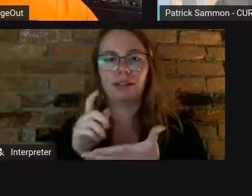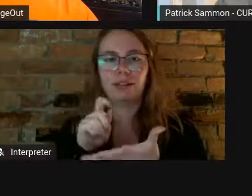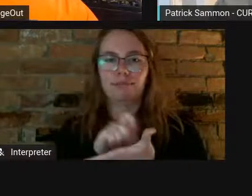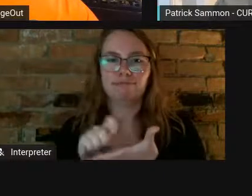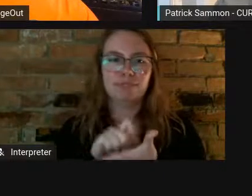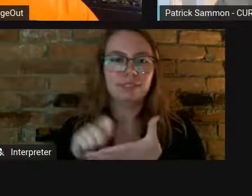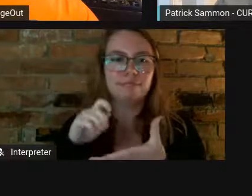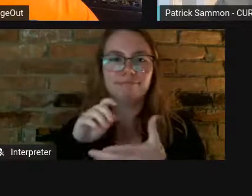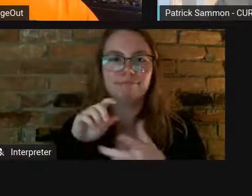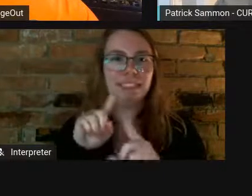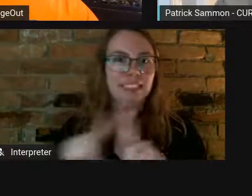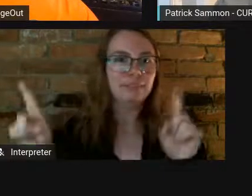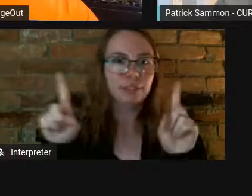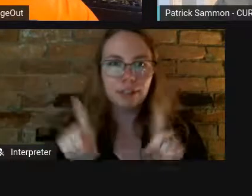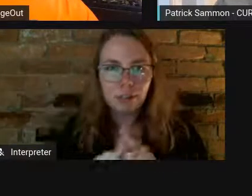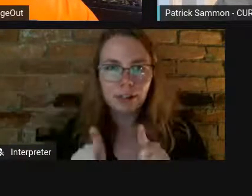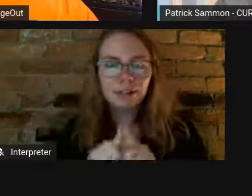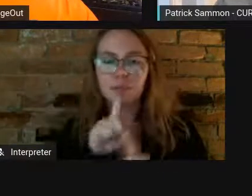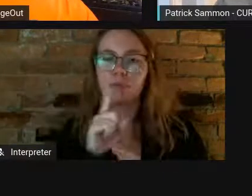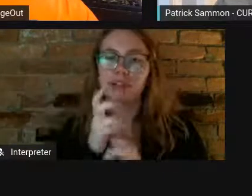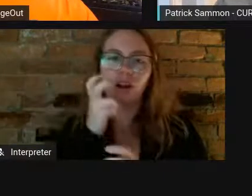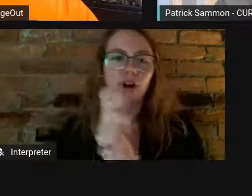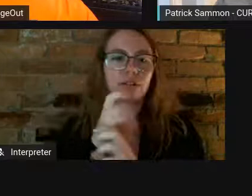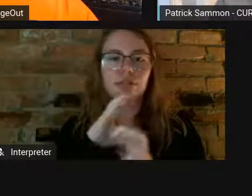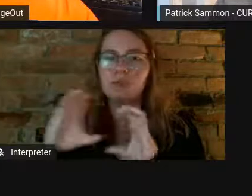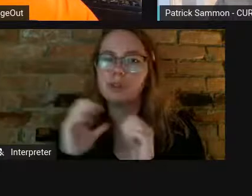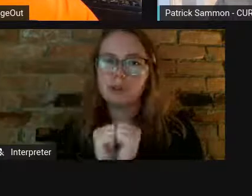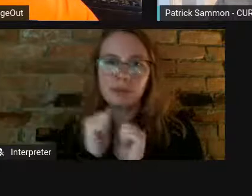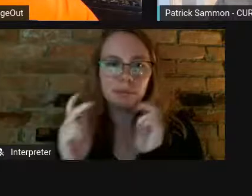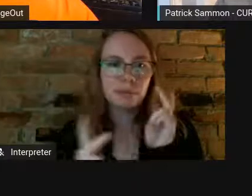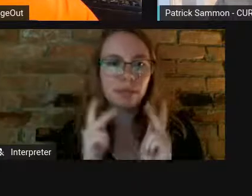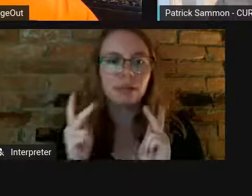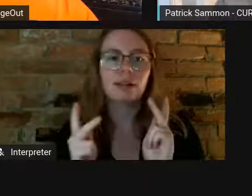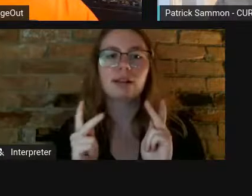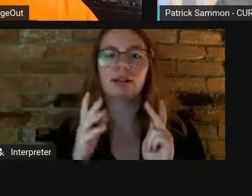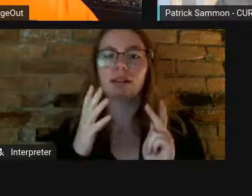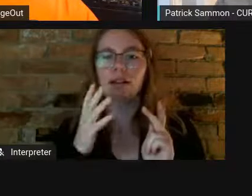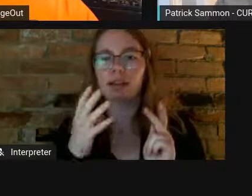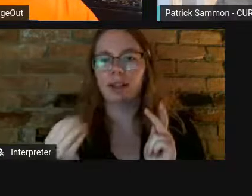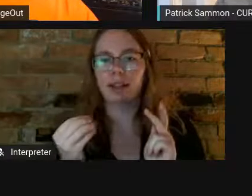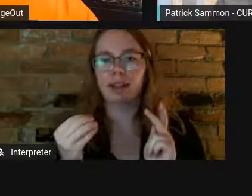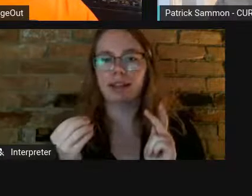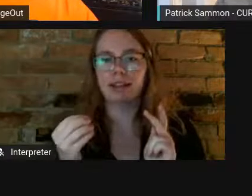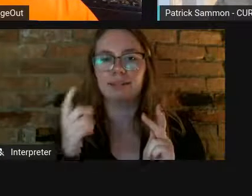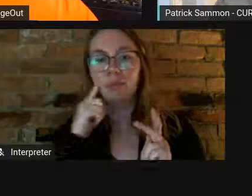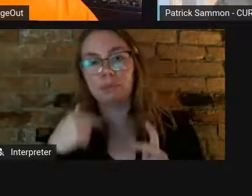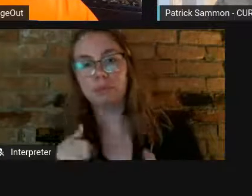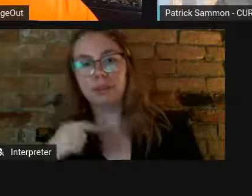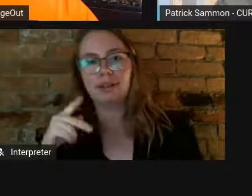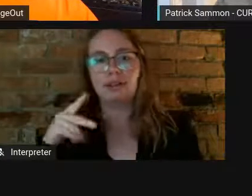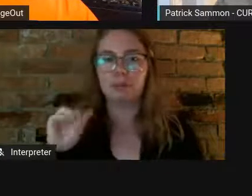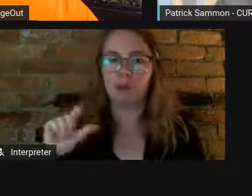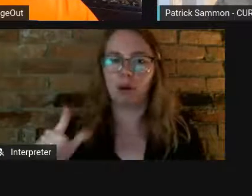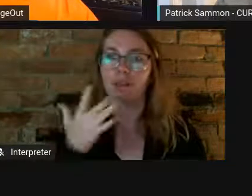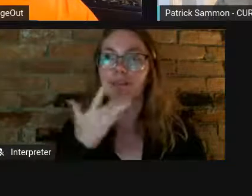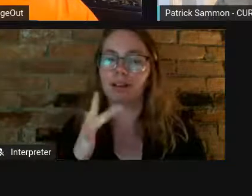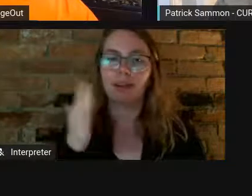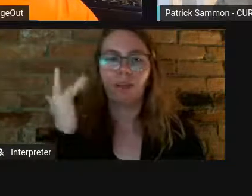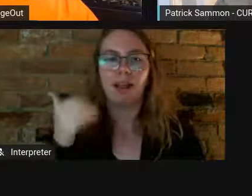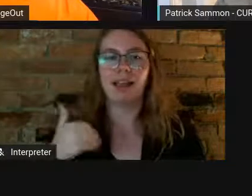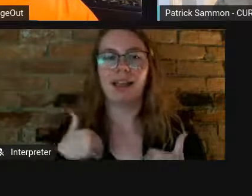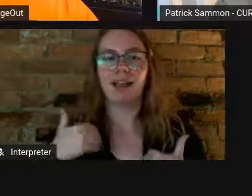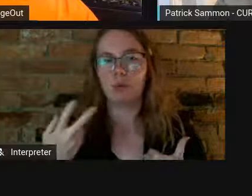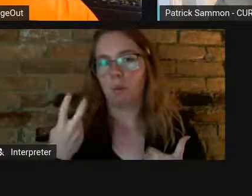know, it's very difficult to communicate with people. And luckily, at first, me and Paul had a mutual friend, Hillary,